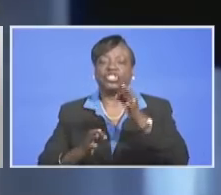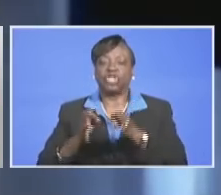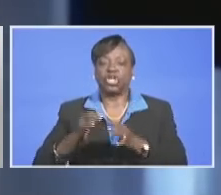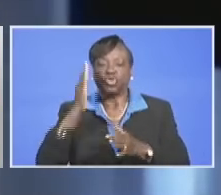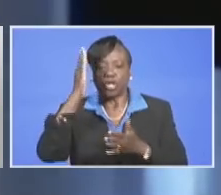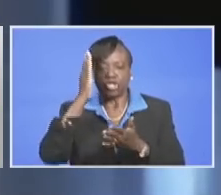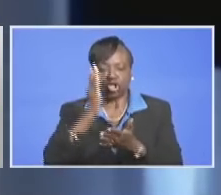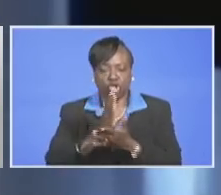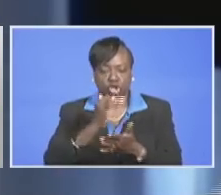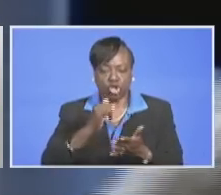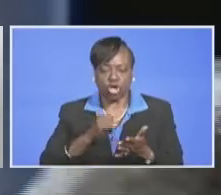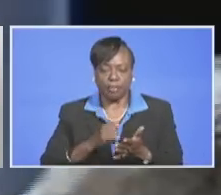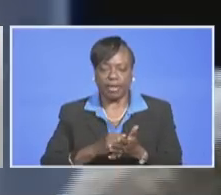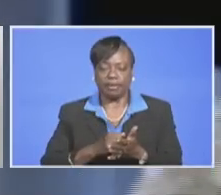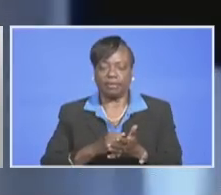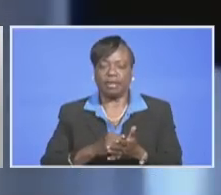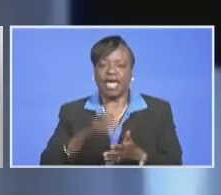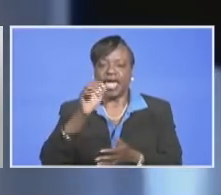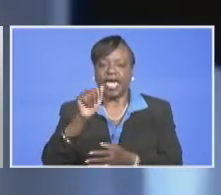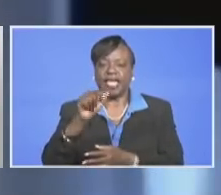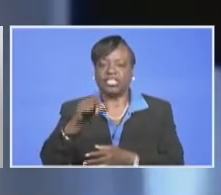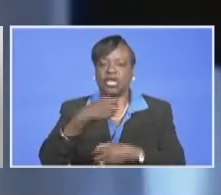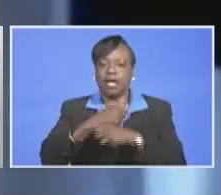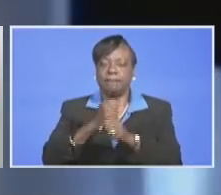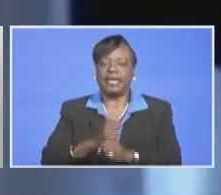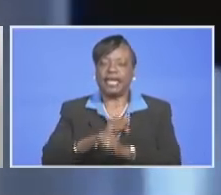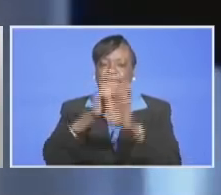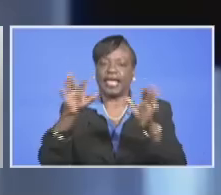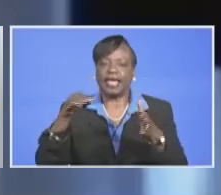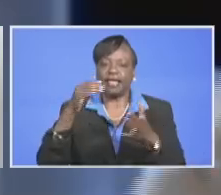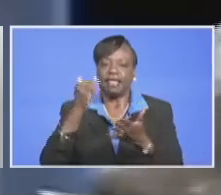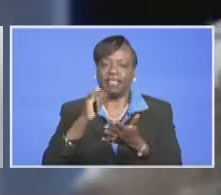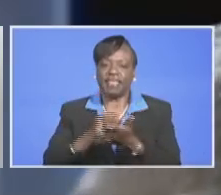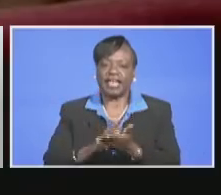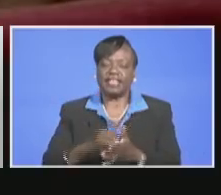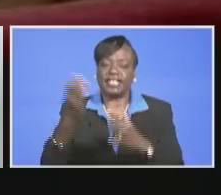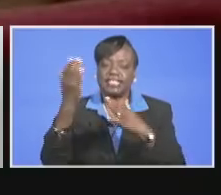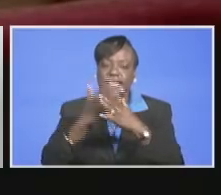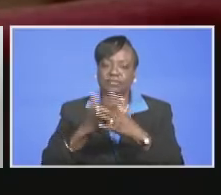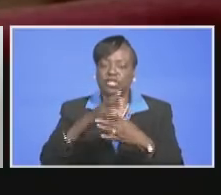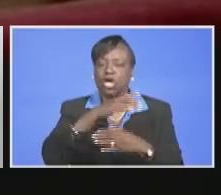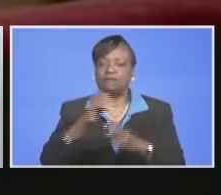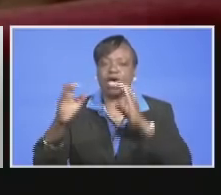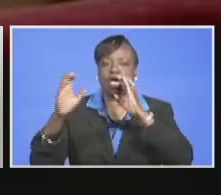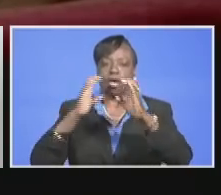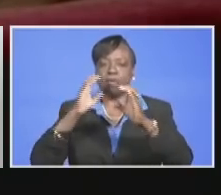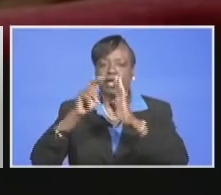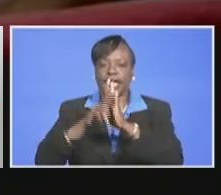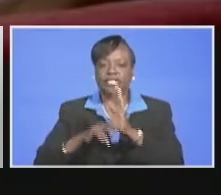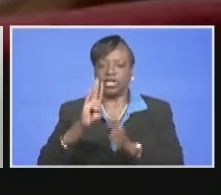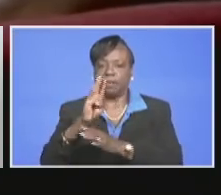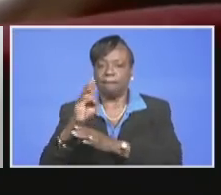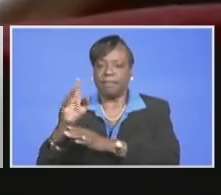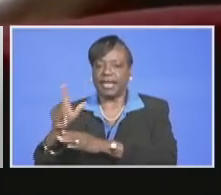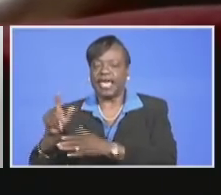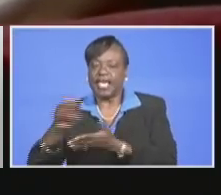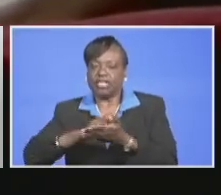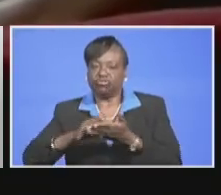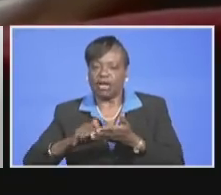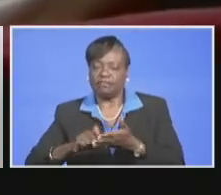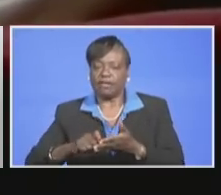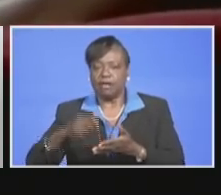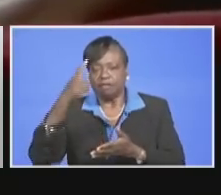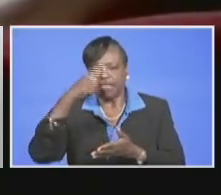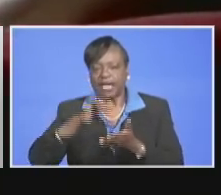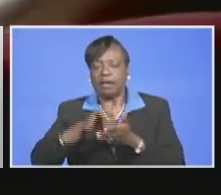The Attorney General also made it clear that the Interception of Communications Bill is drafted to ensure that persons who use stolen